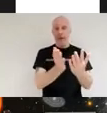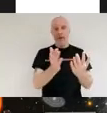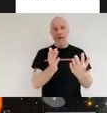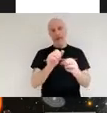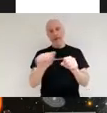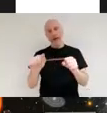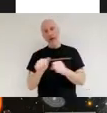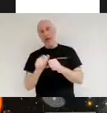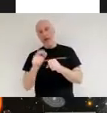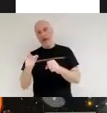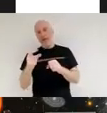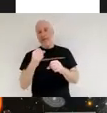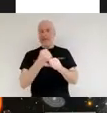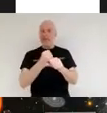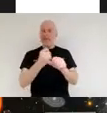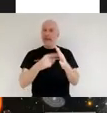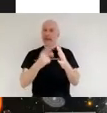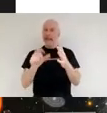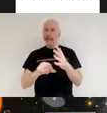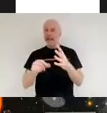is going to be able to provide for us